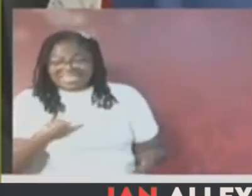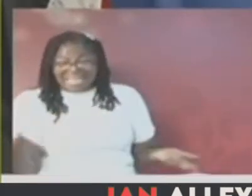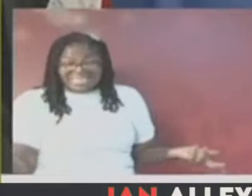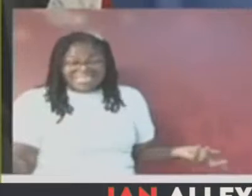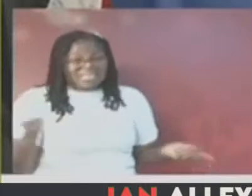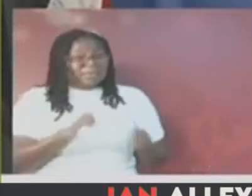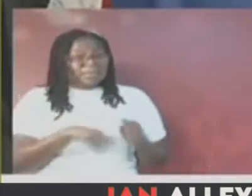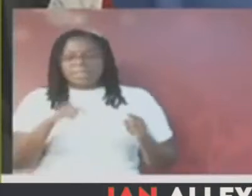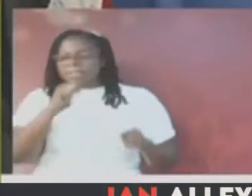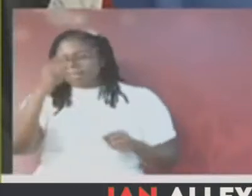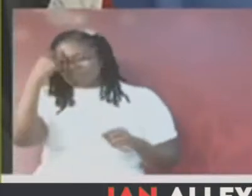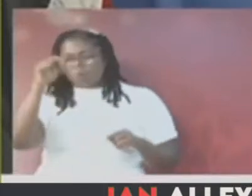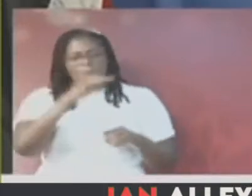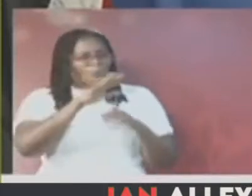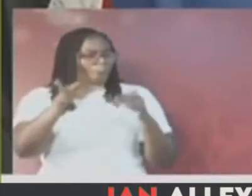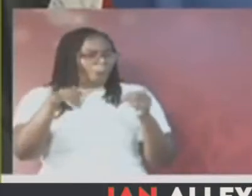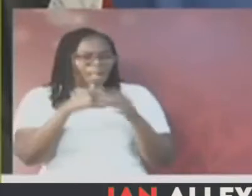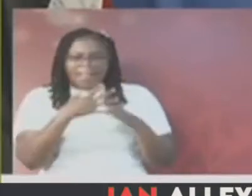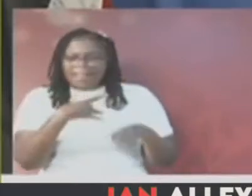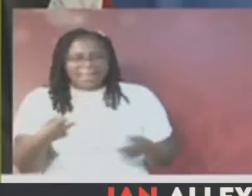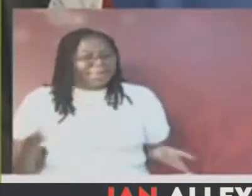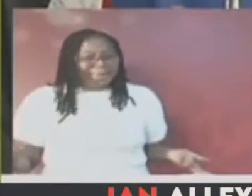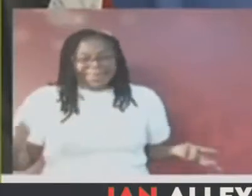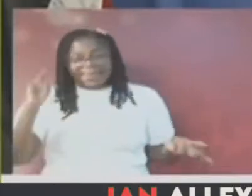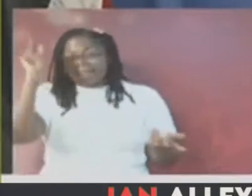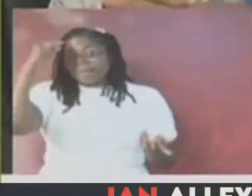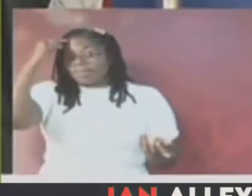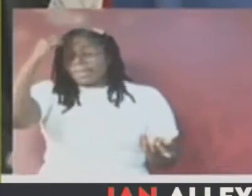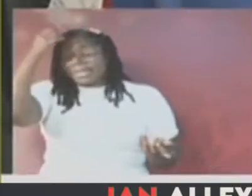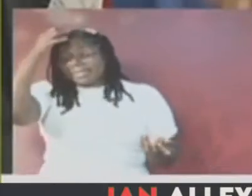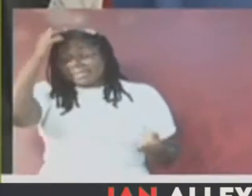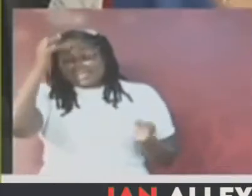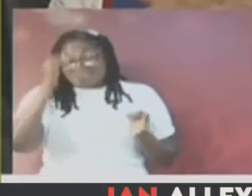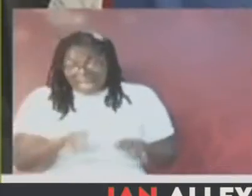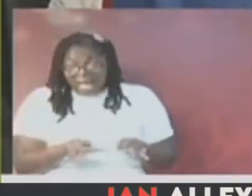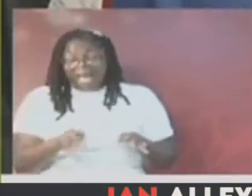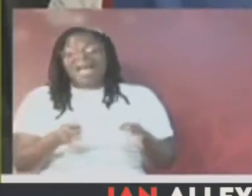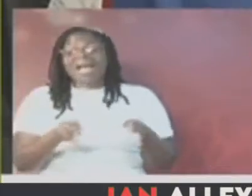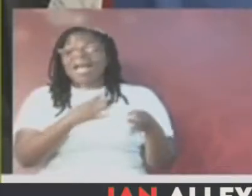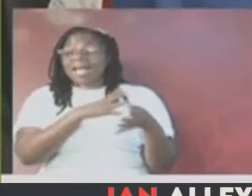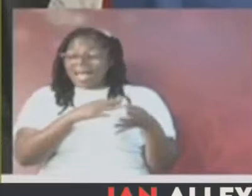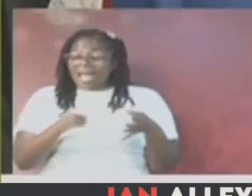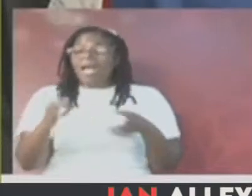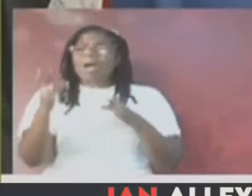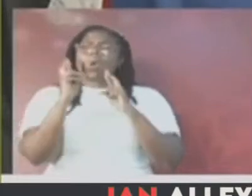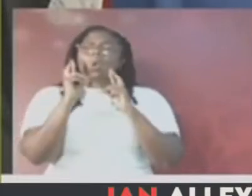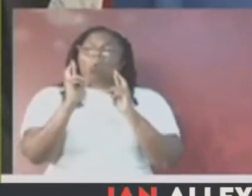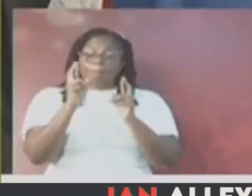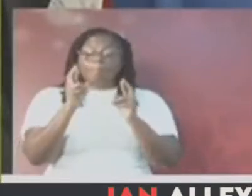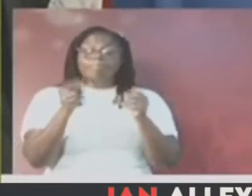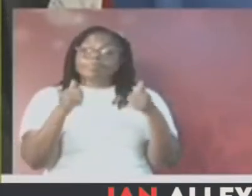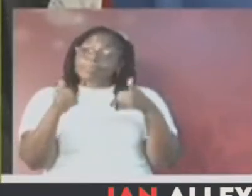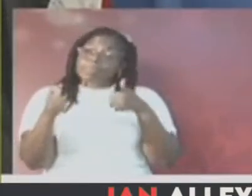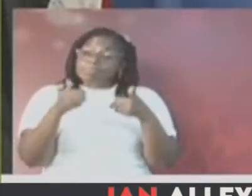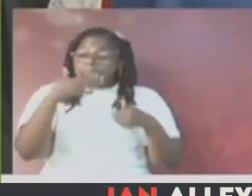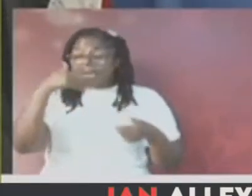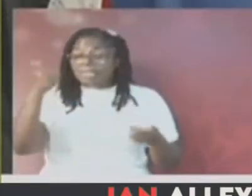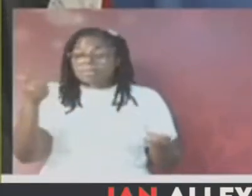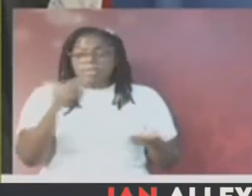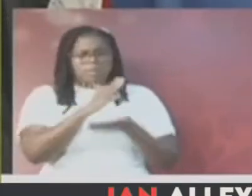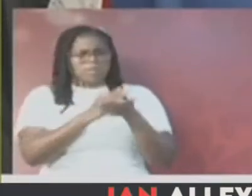thing. The government will make the decisions in these situations and hope that the outcome benefits. Because in some countries, which are much